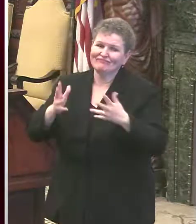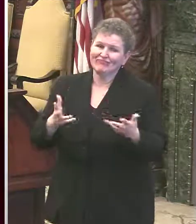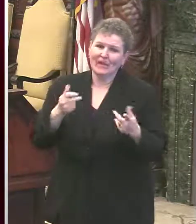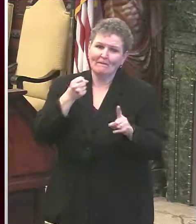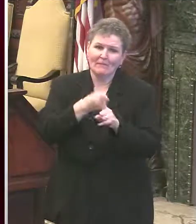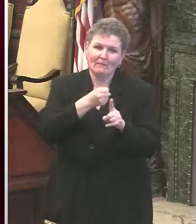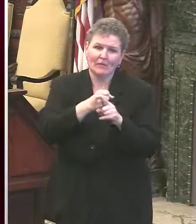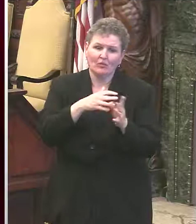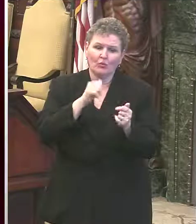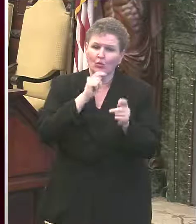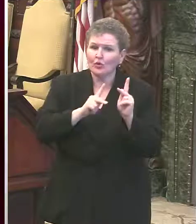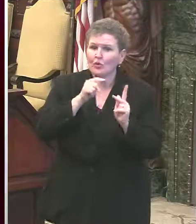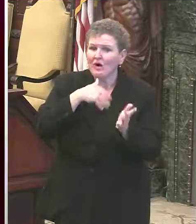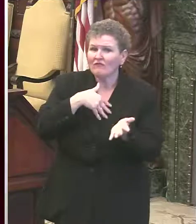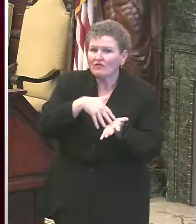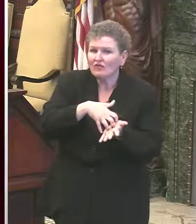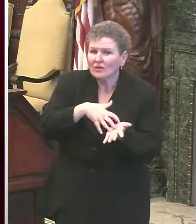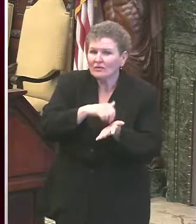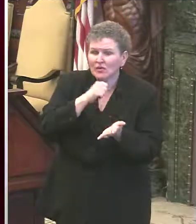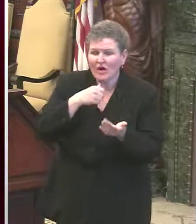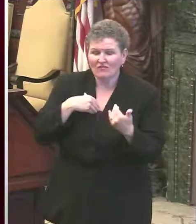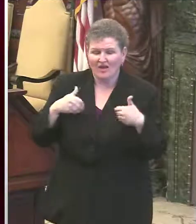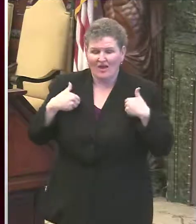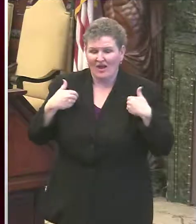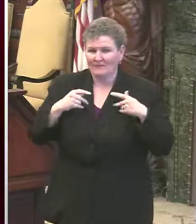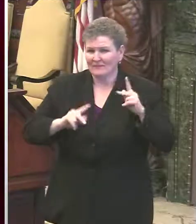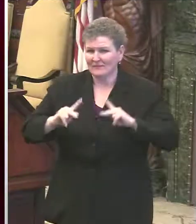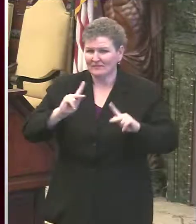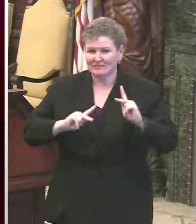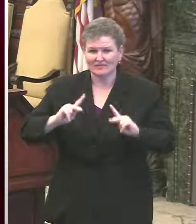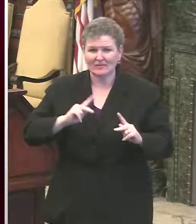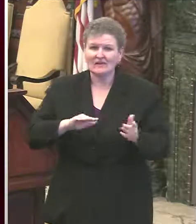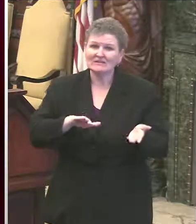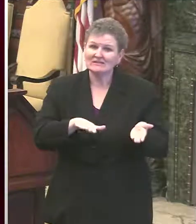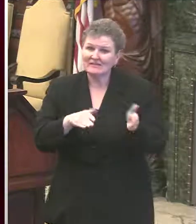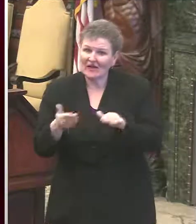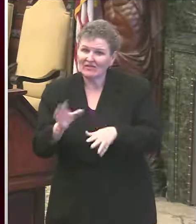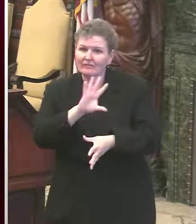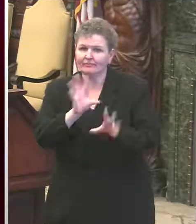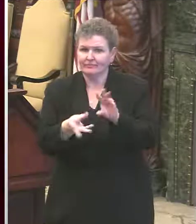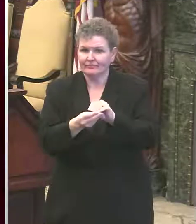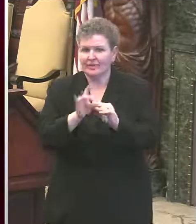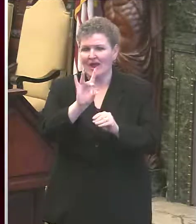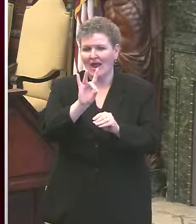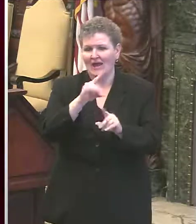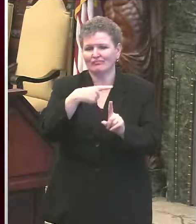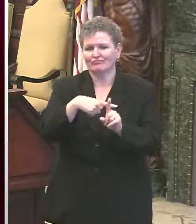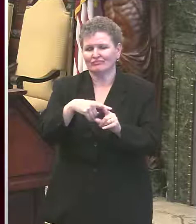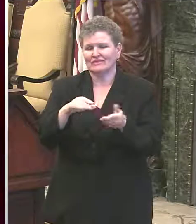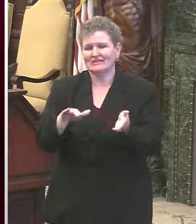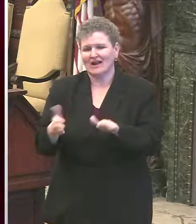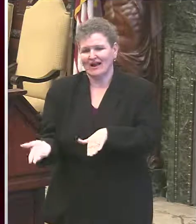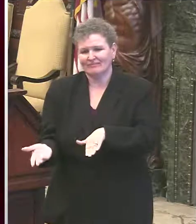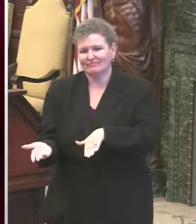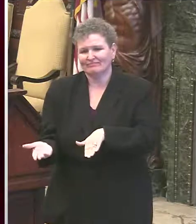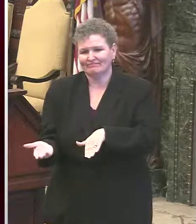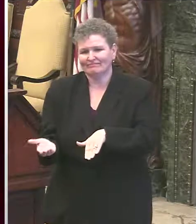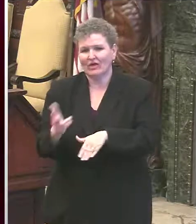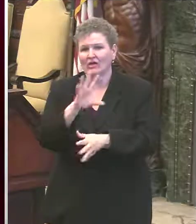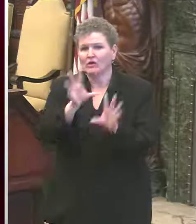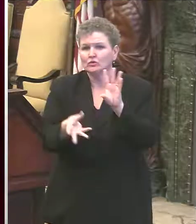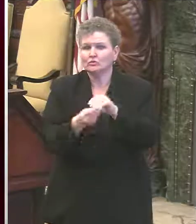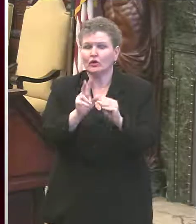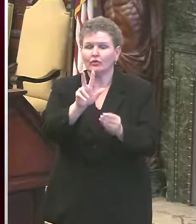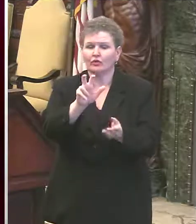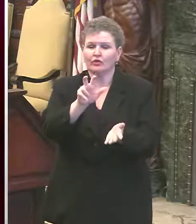just young, healthy people. As far as deaths, we've got 8 new identified deaths, bringing us to a total of 3,230 since the beginning of